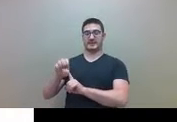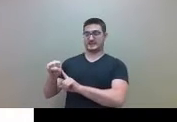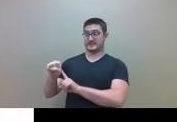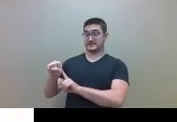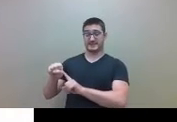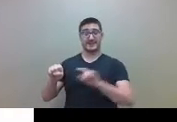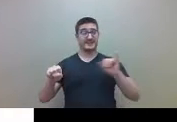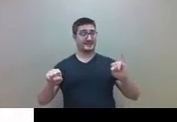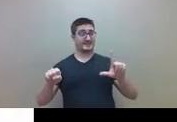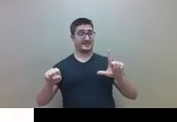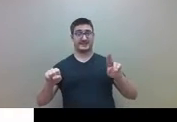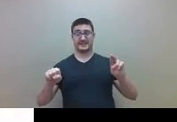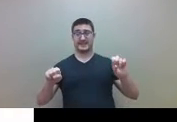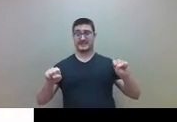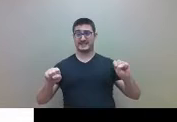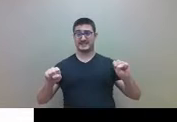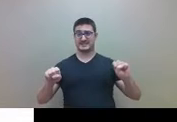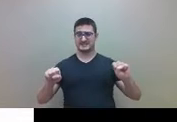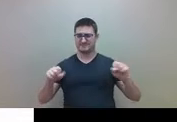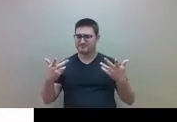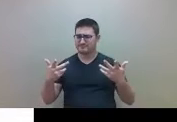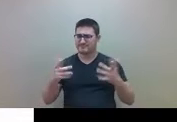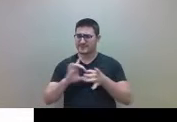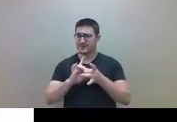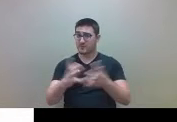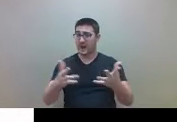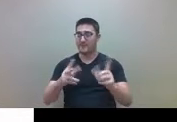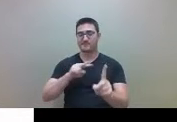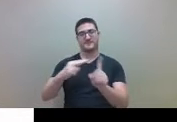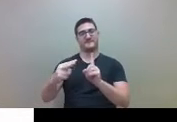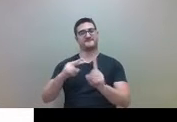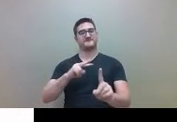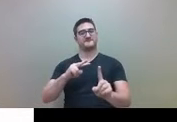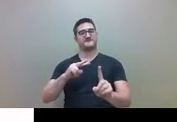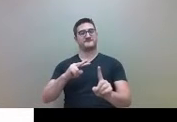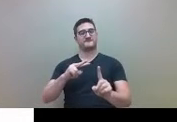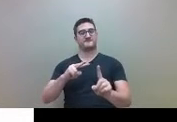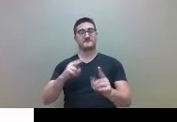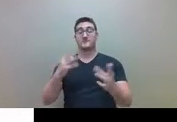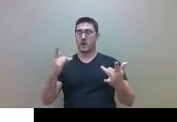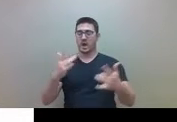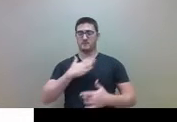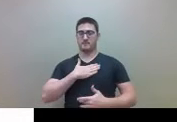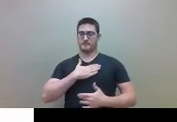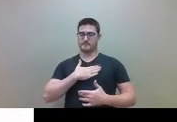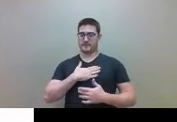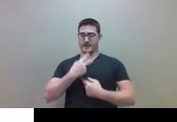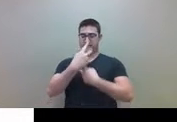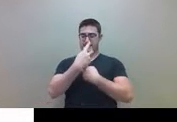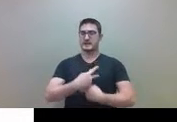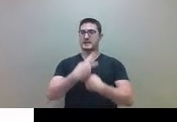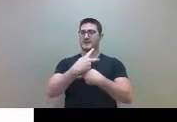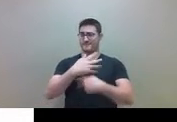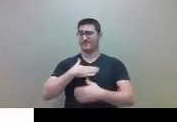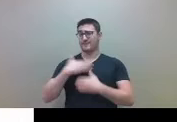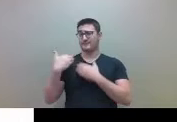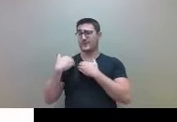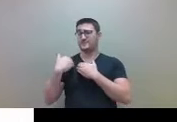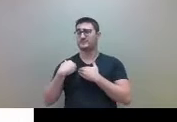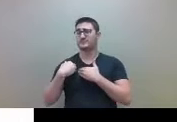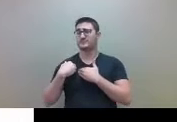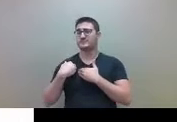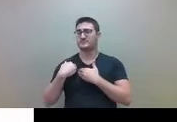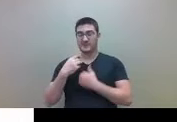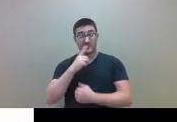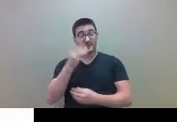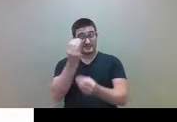taking responsibility for your own care. And really, it's a hard concept for our society, but